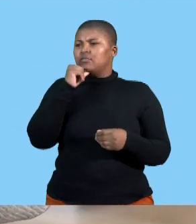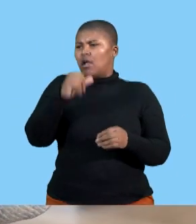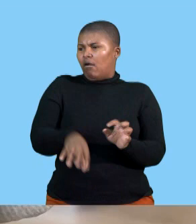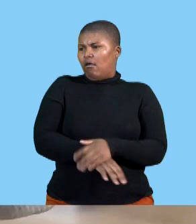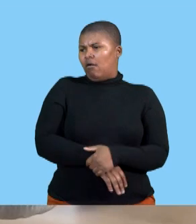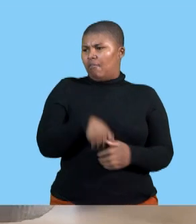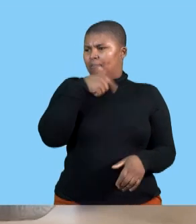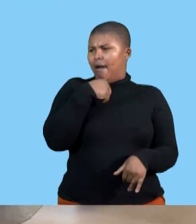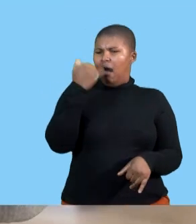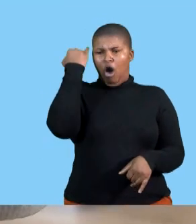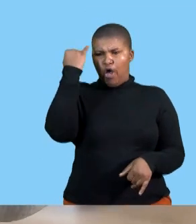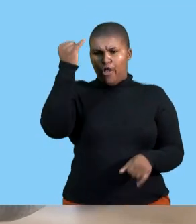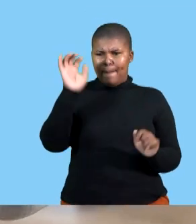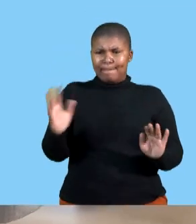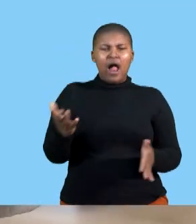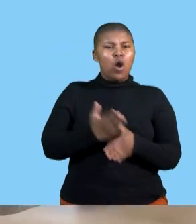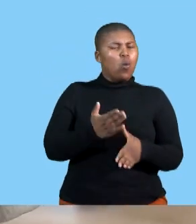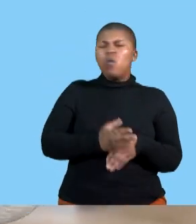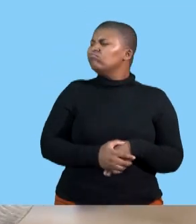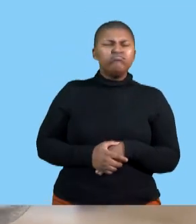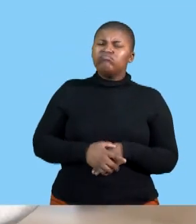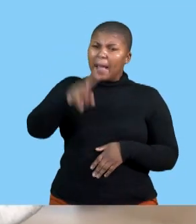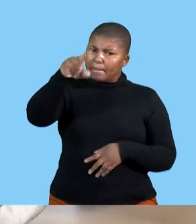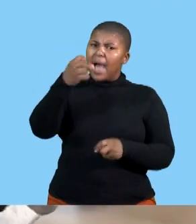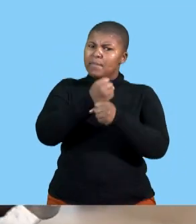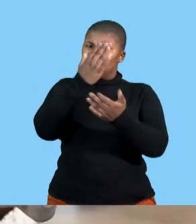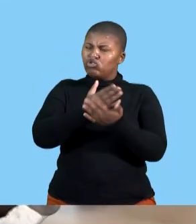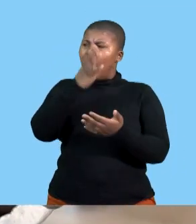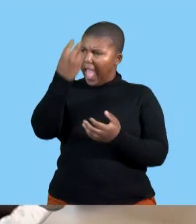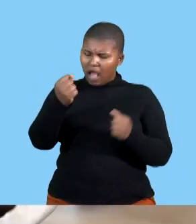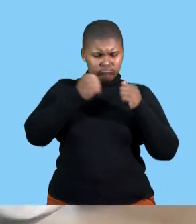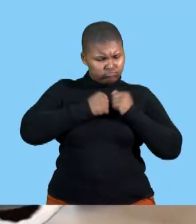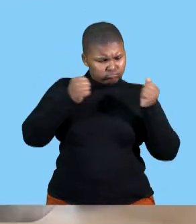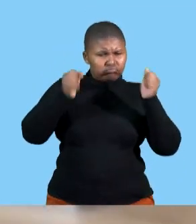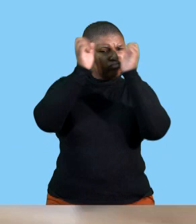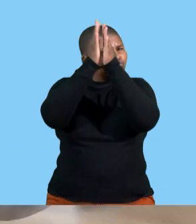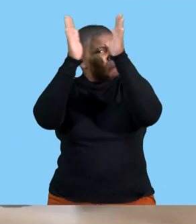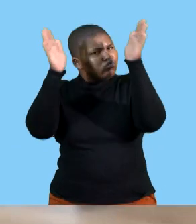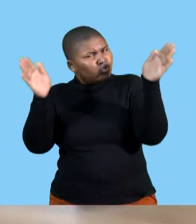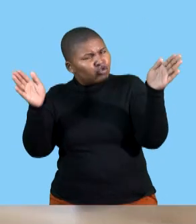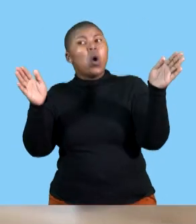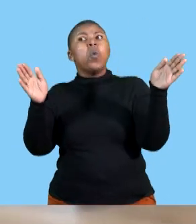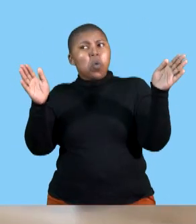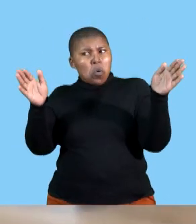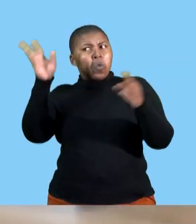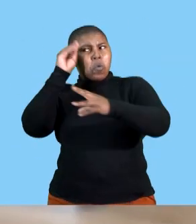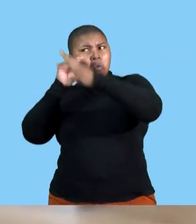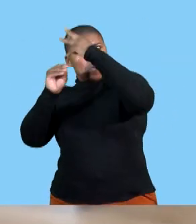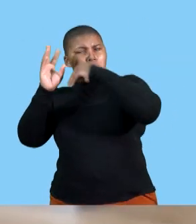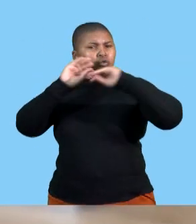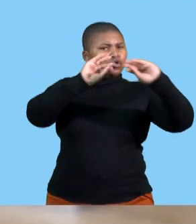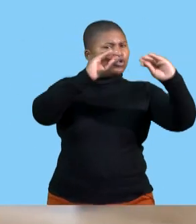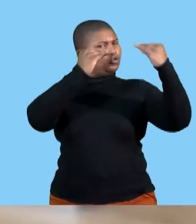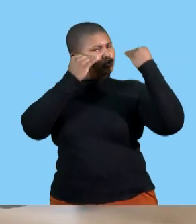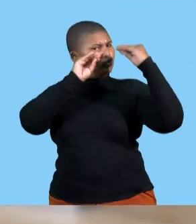going to work. So you should be open, have that the teachable spirit, basically, to think out of the box, to say, you know